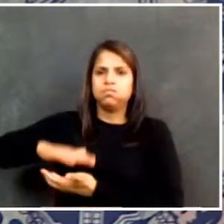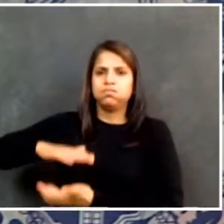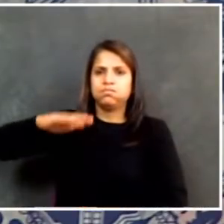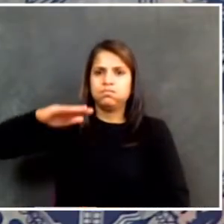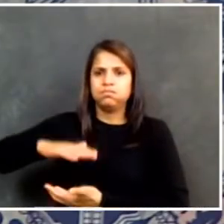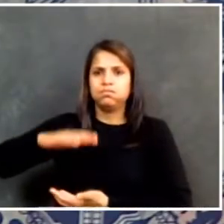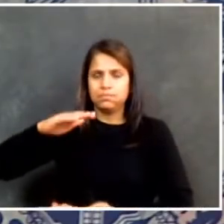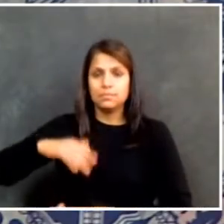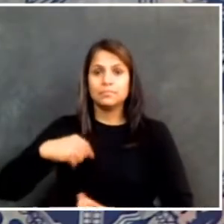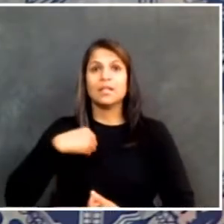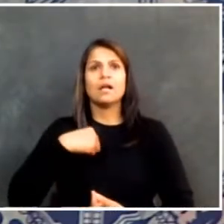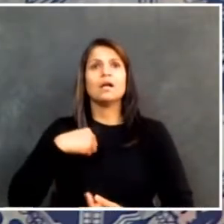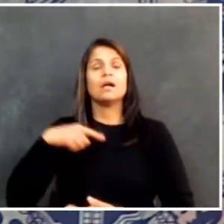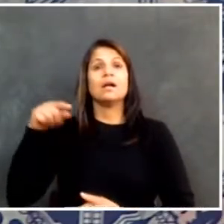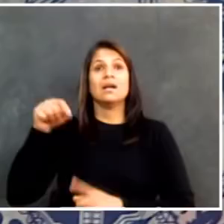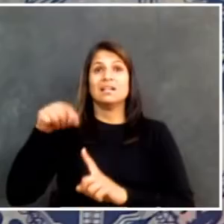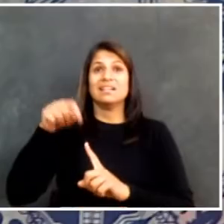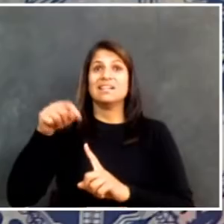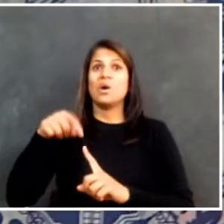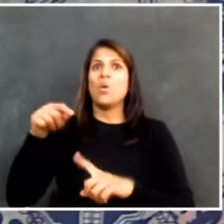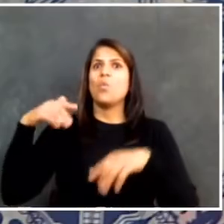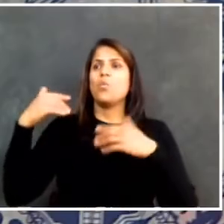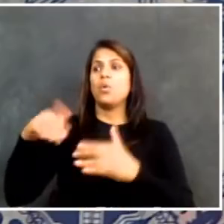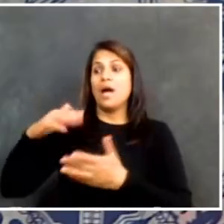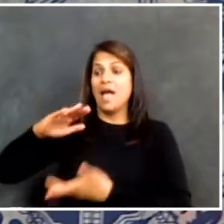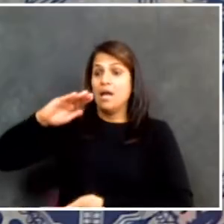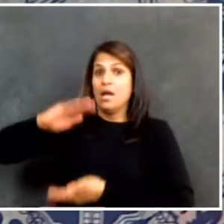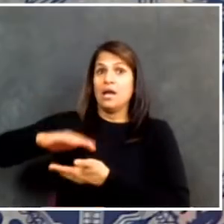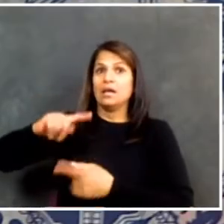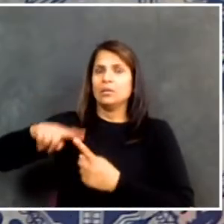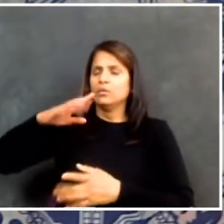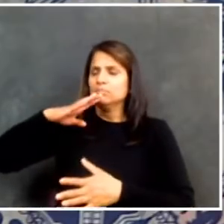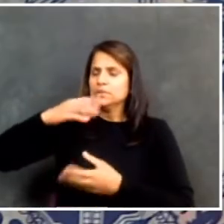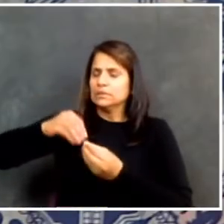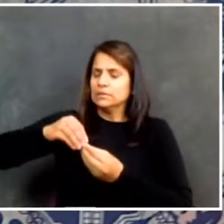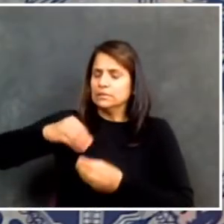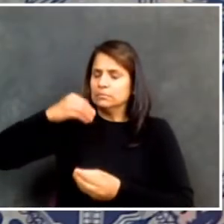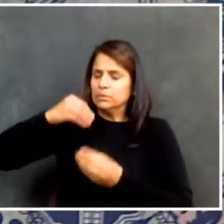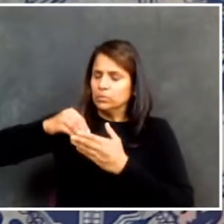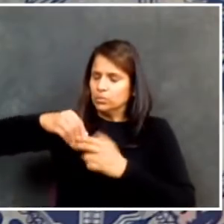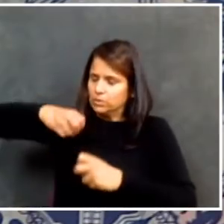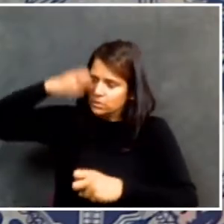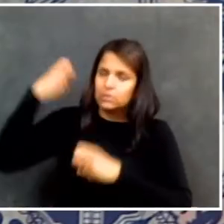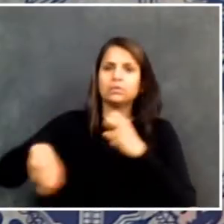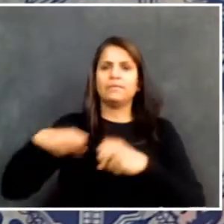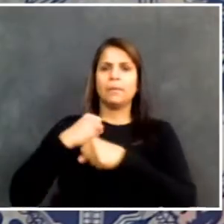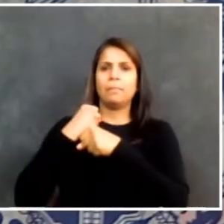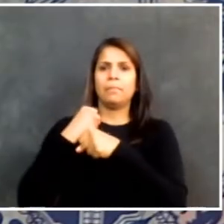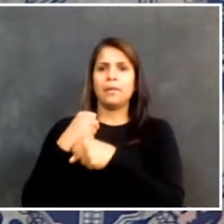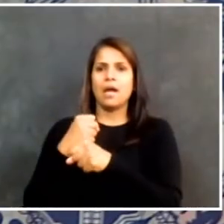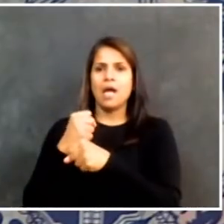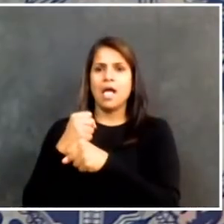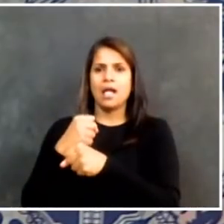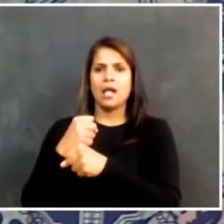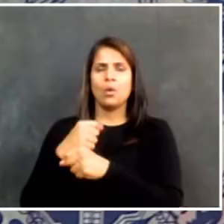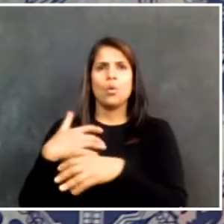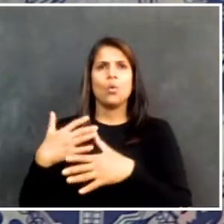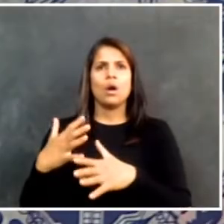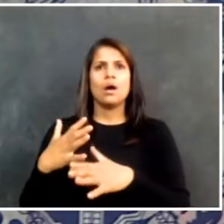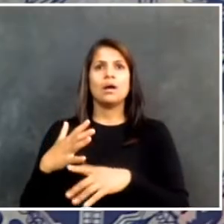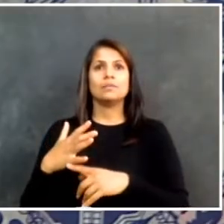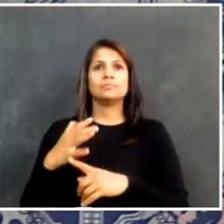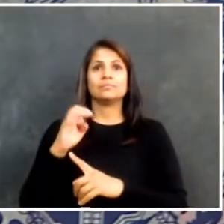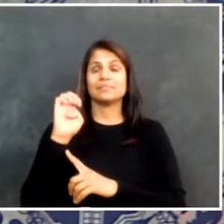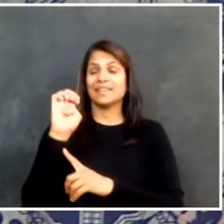What I've said to them is keep pressing, keep pursuing it, because, again, today things have been